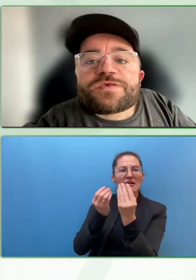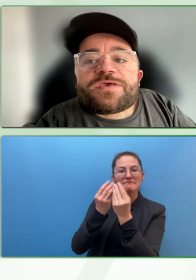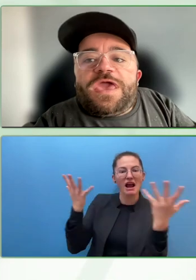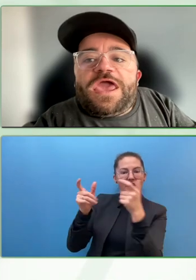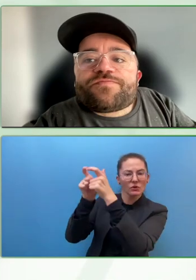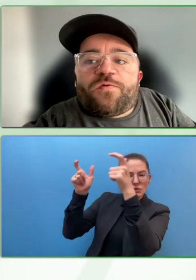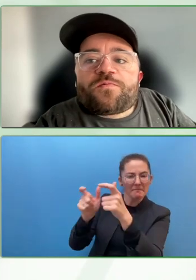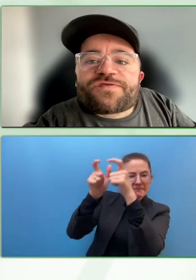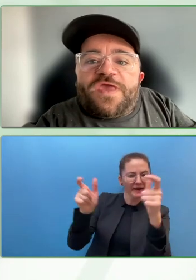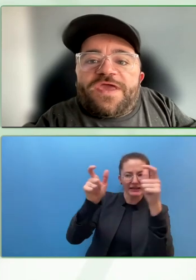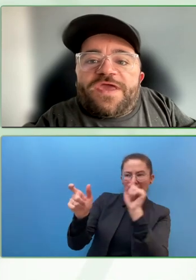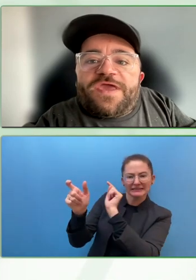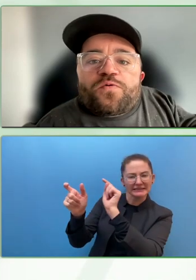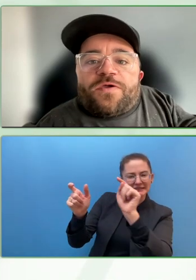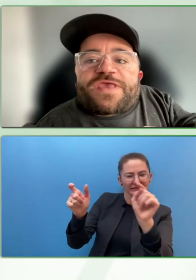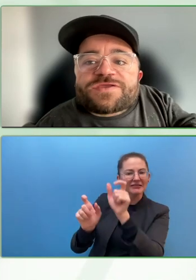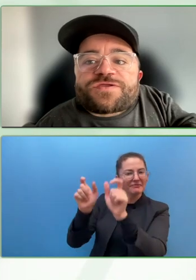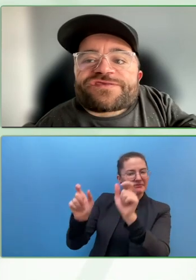Goat. So our website is